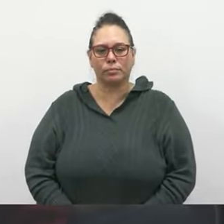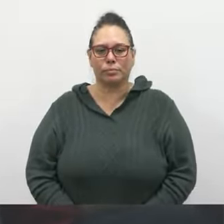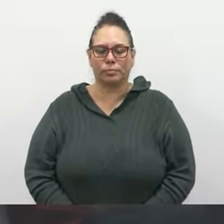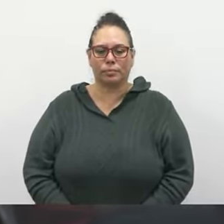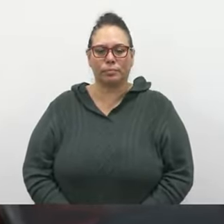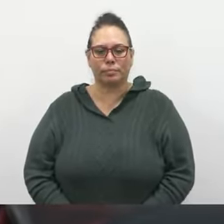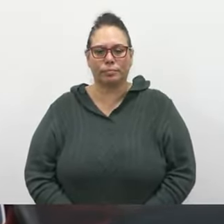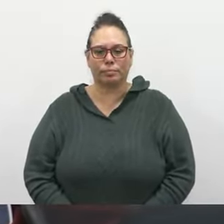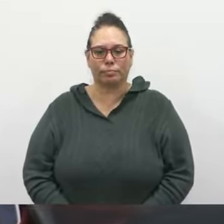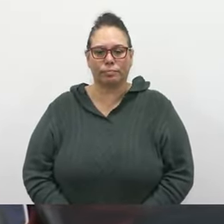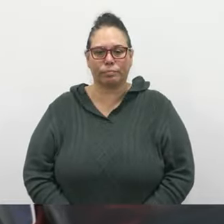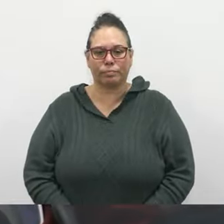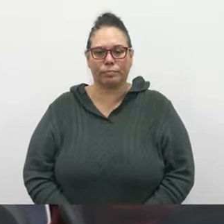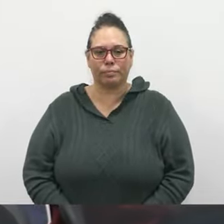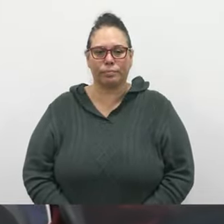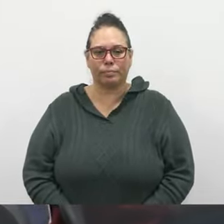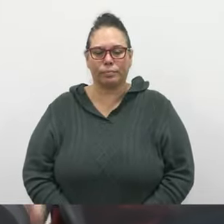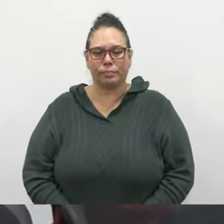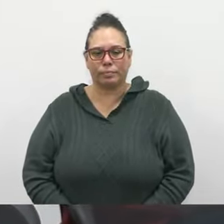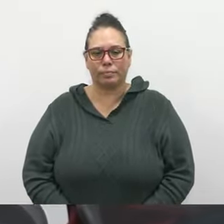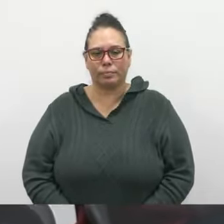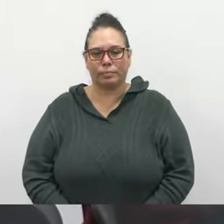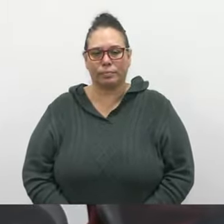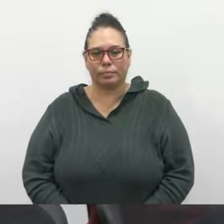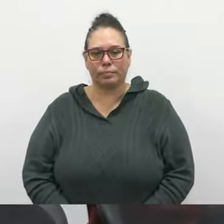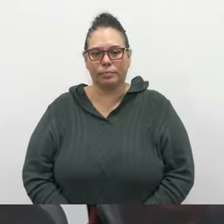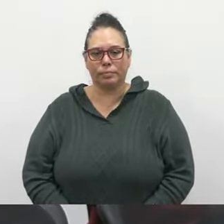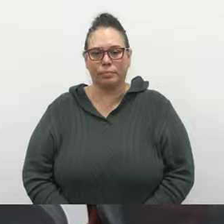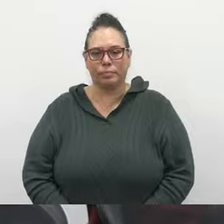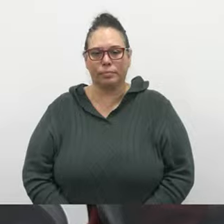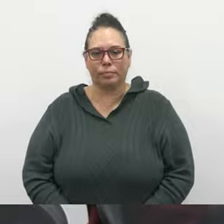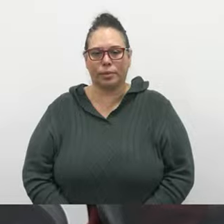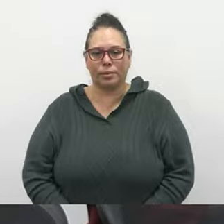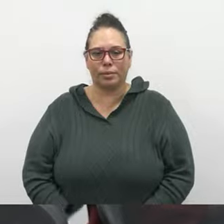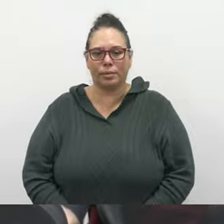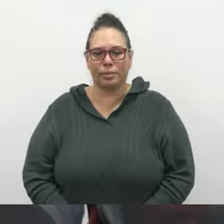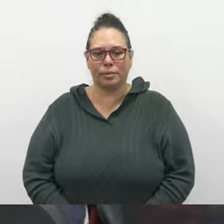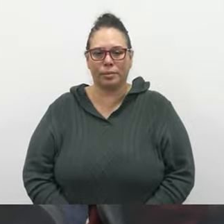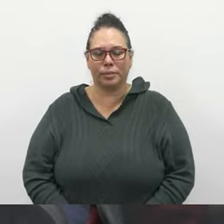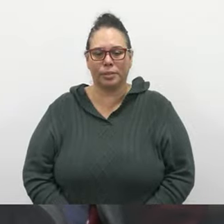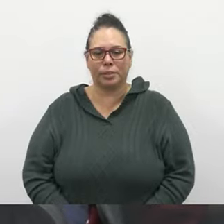madre de familia de la escuela Hamilton Middle School.